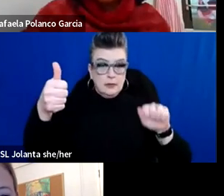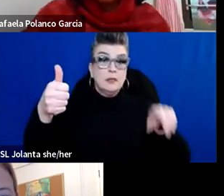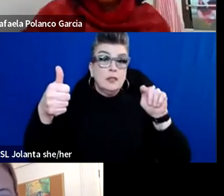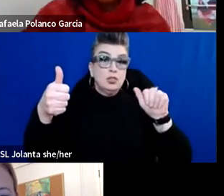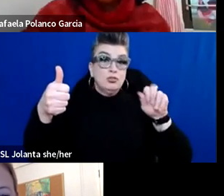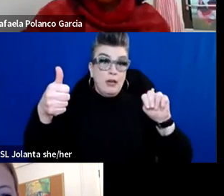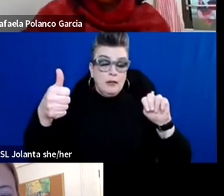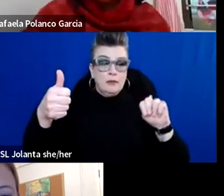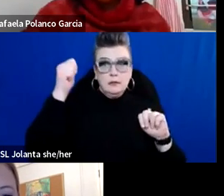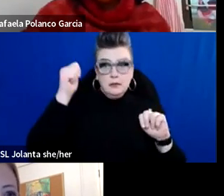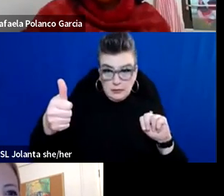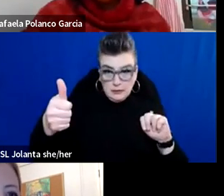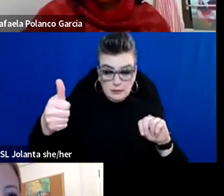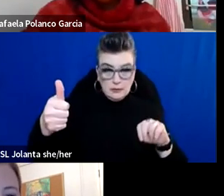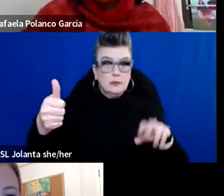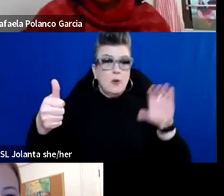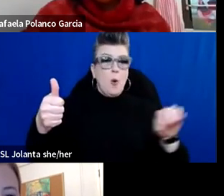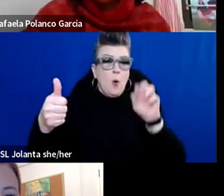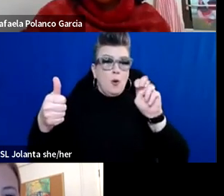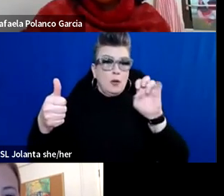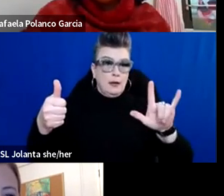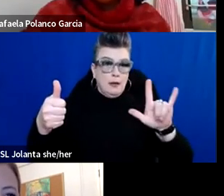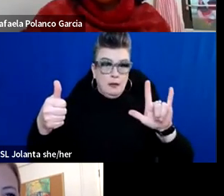yes mr o'neal